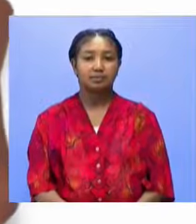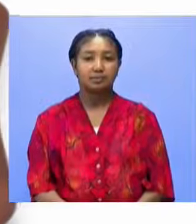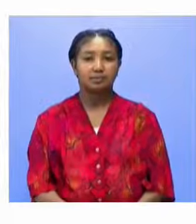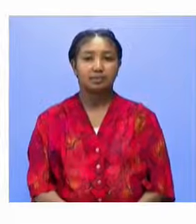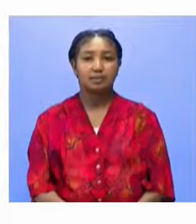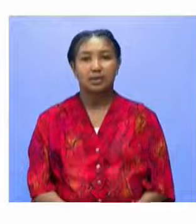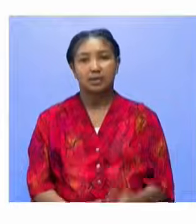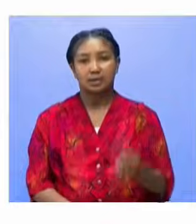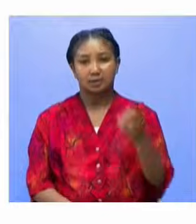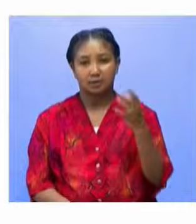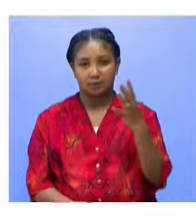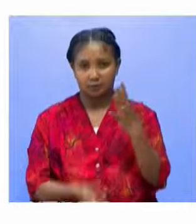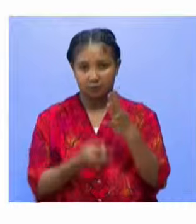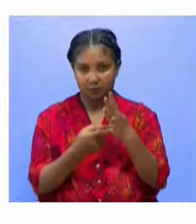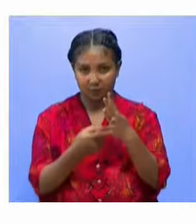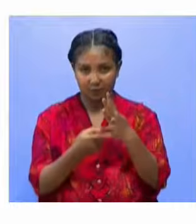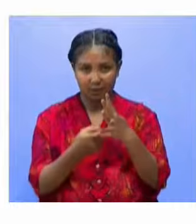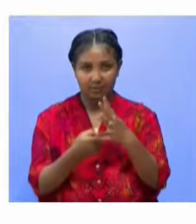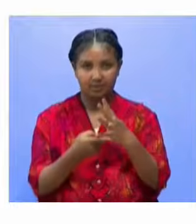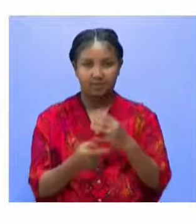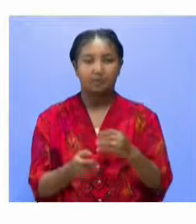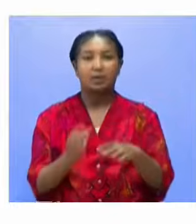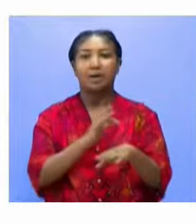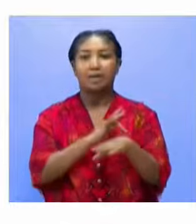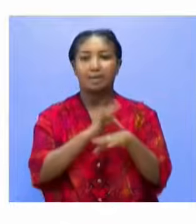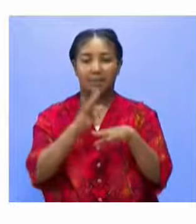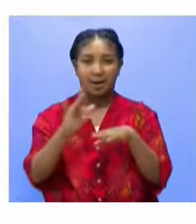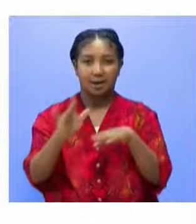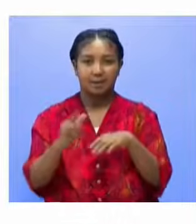And the third one, the fourth one, blank